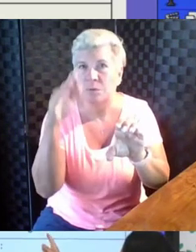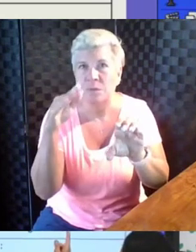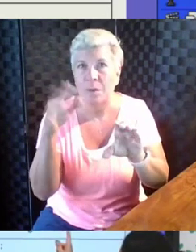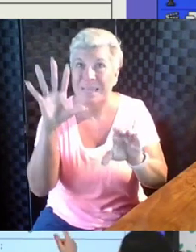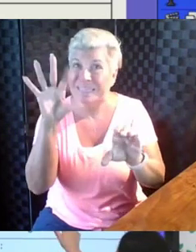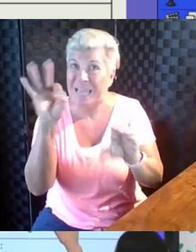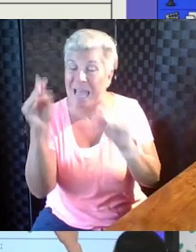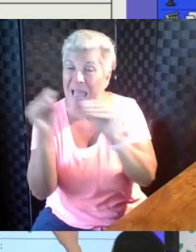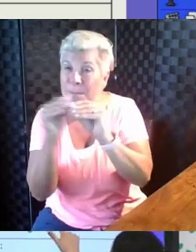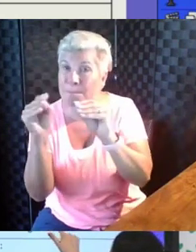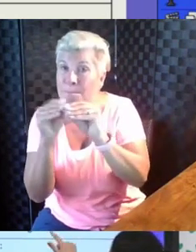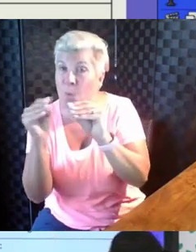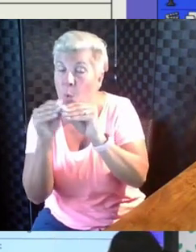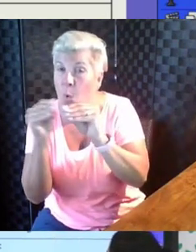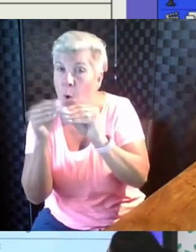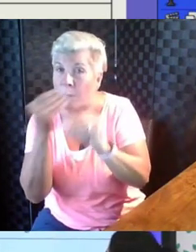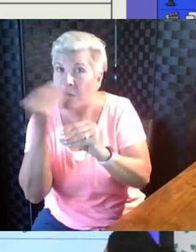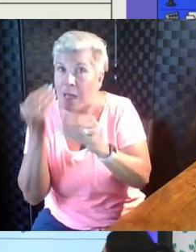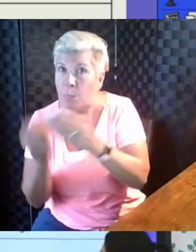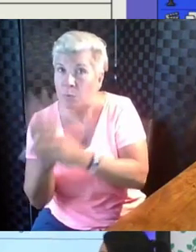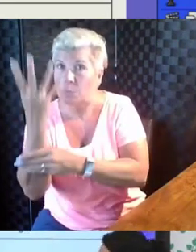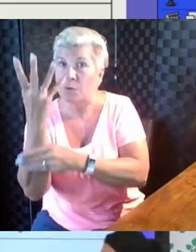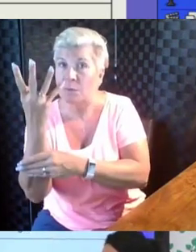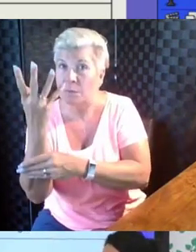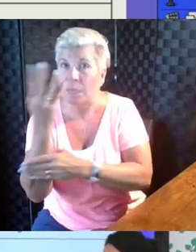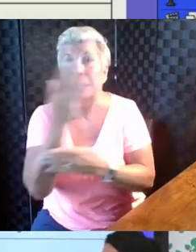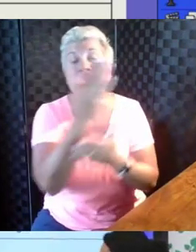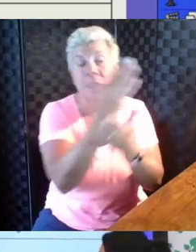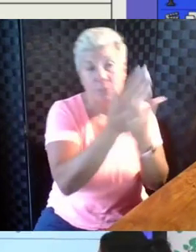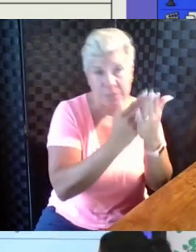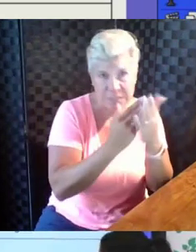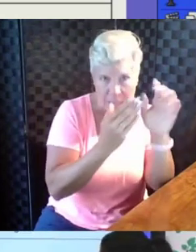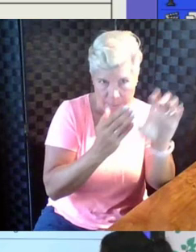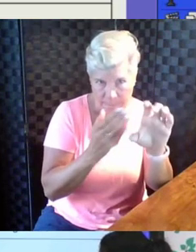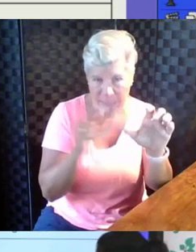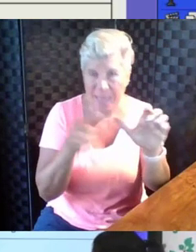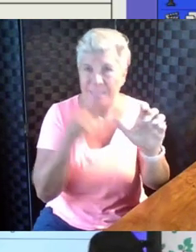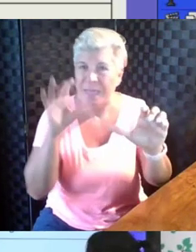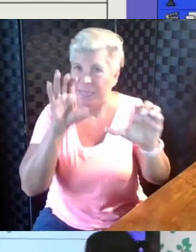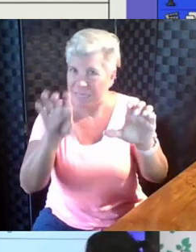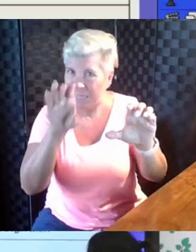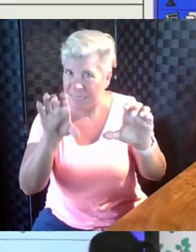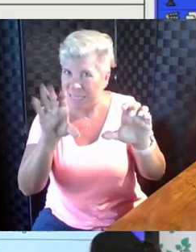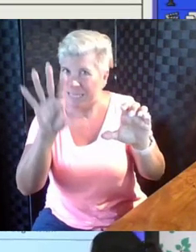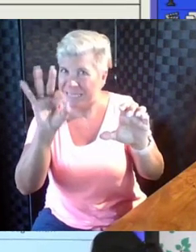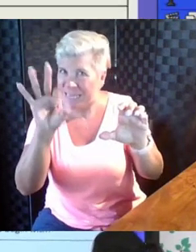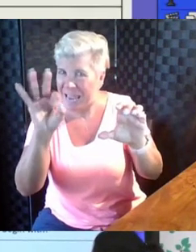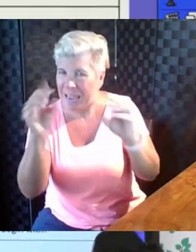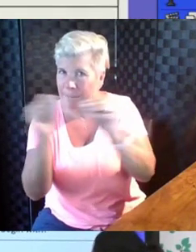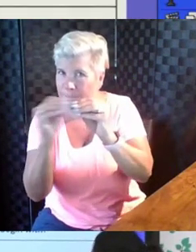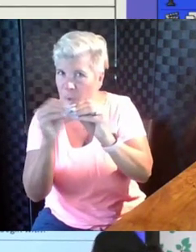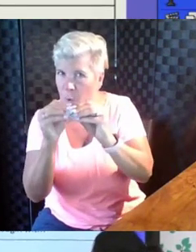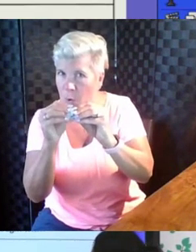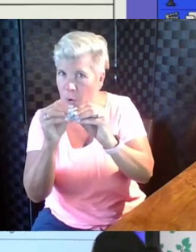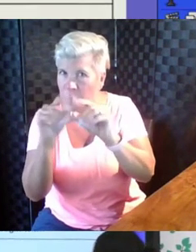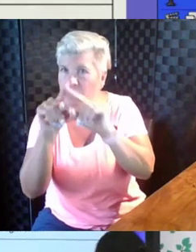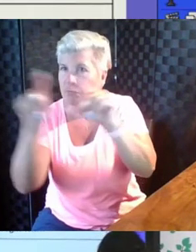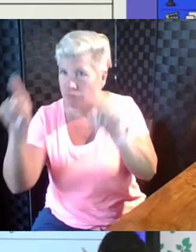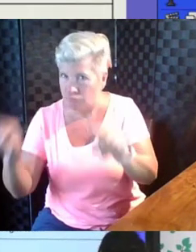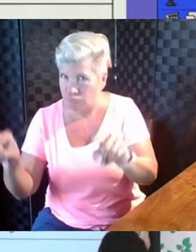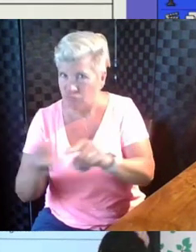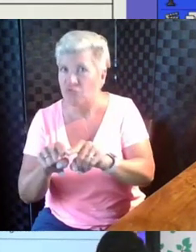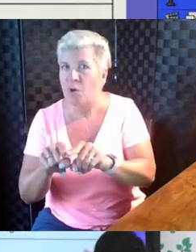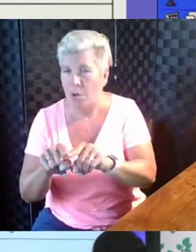more flowers popped up. So there were some flowers, and then 9 more popped up. So go ahead